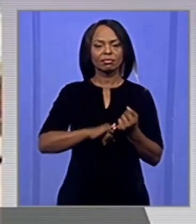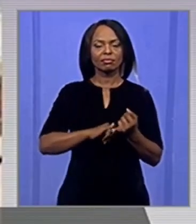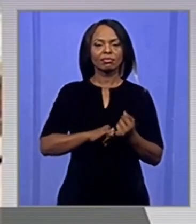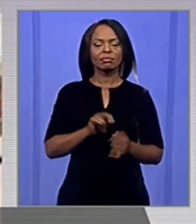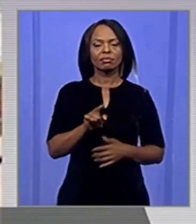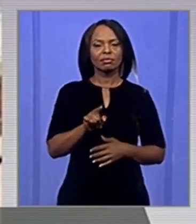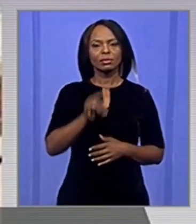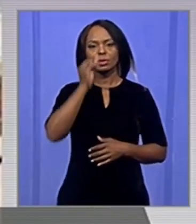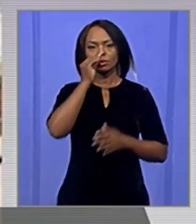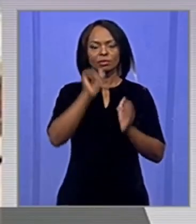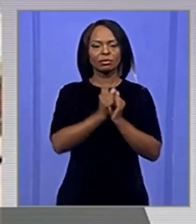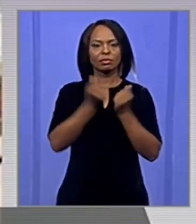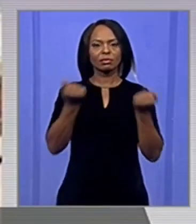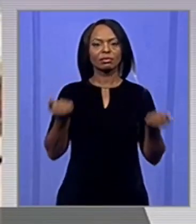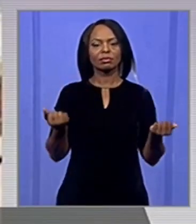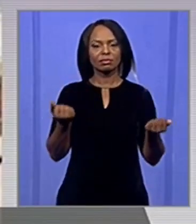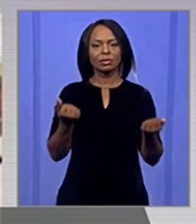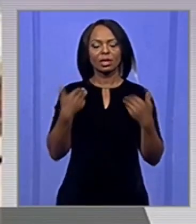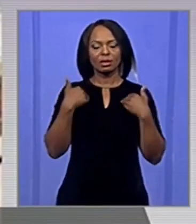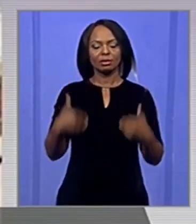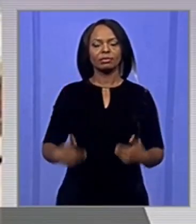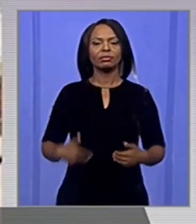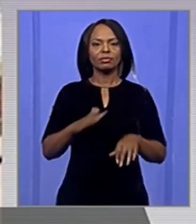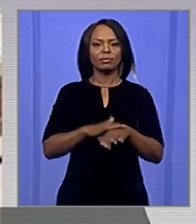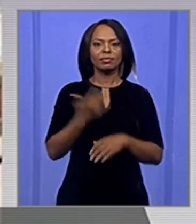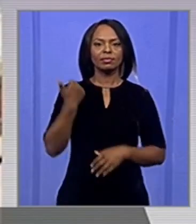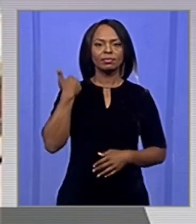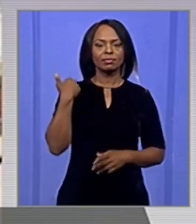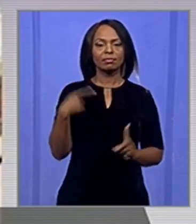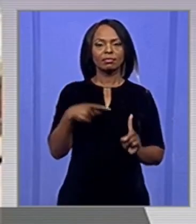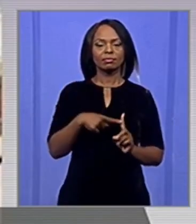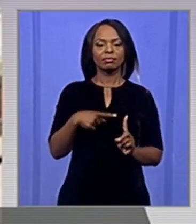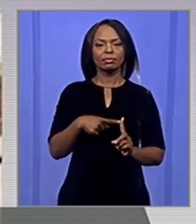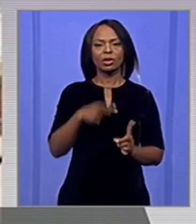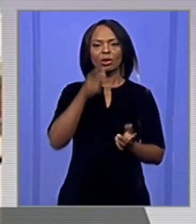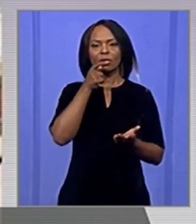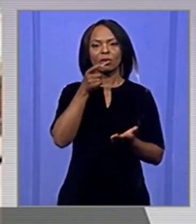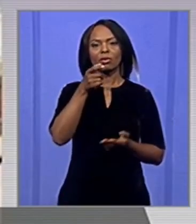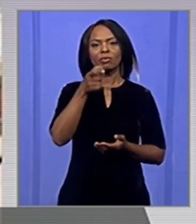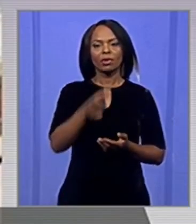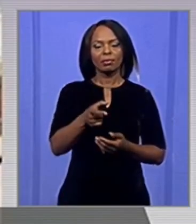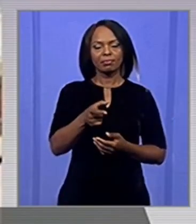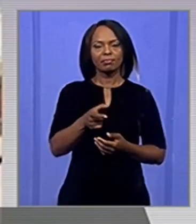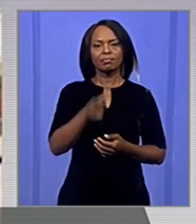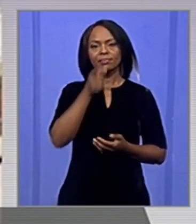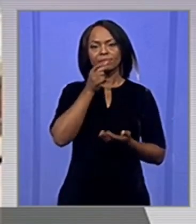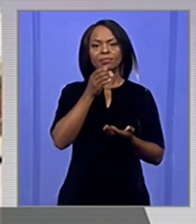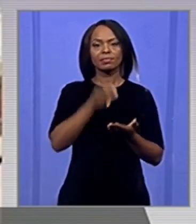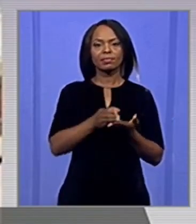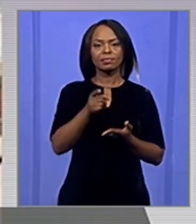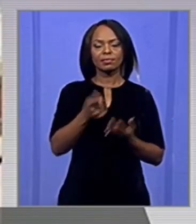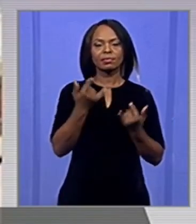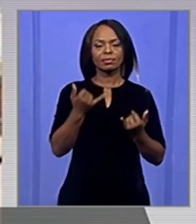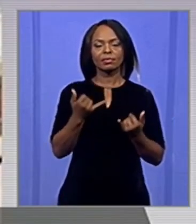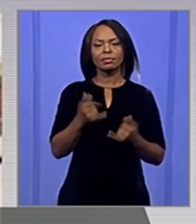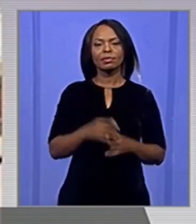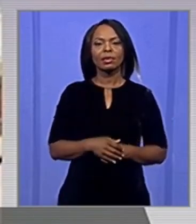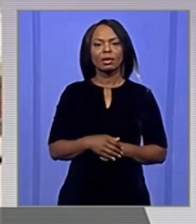Sunday Times yesterday. As concerned as she is about the manner in which the investigation or